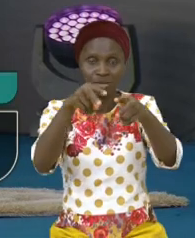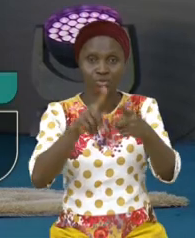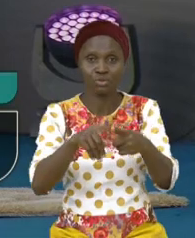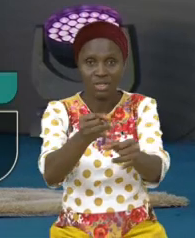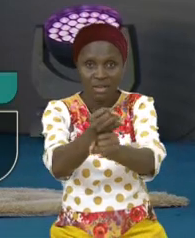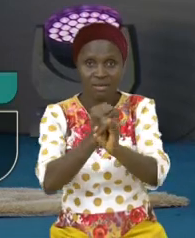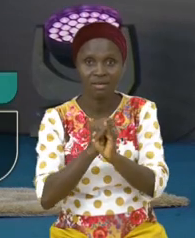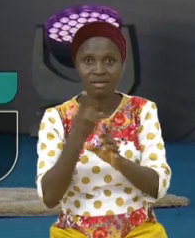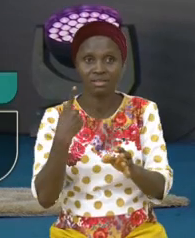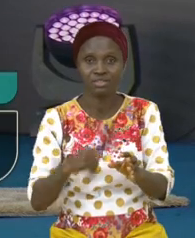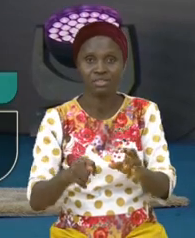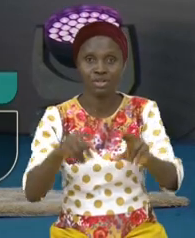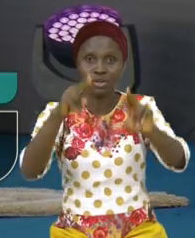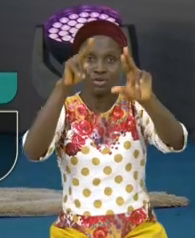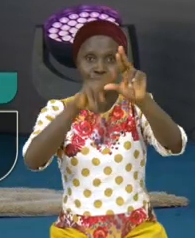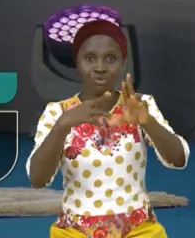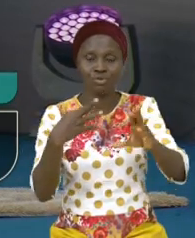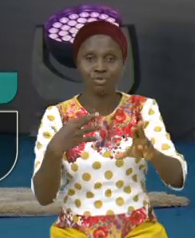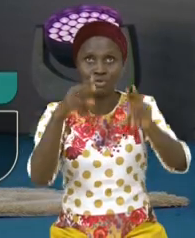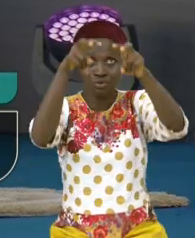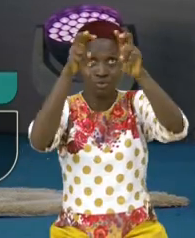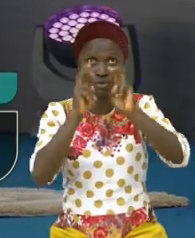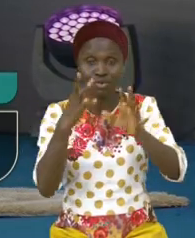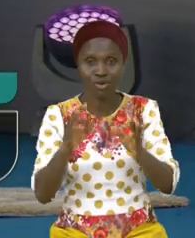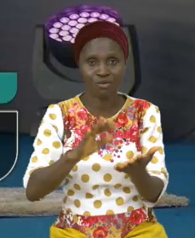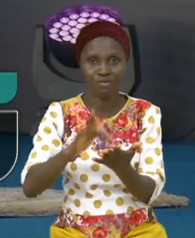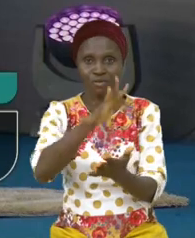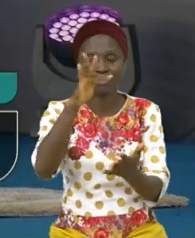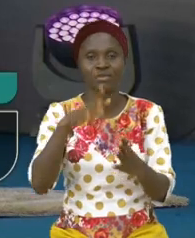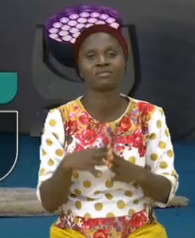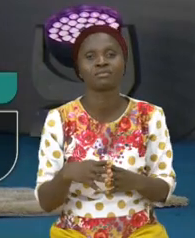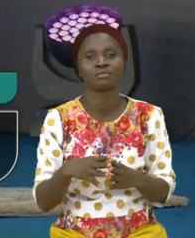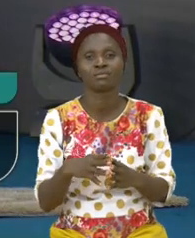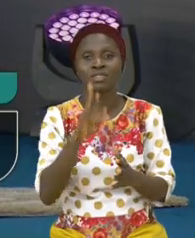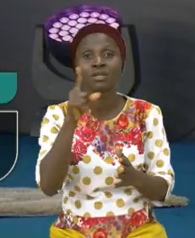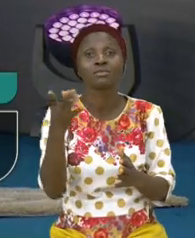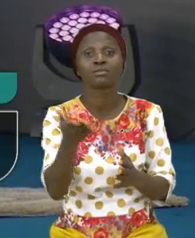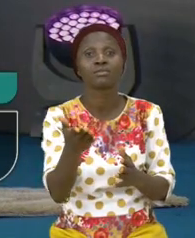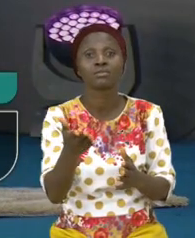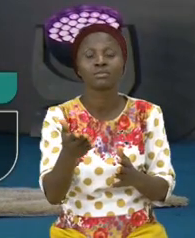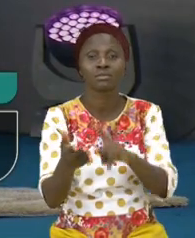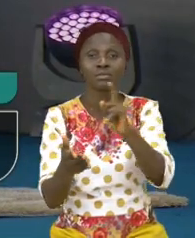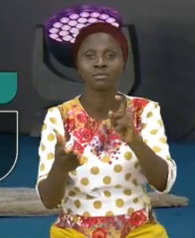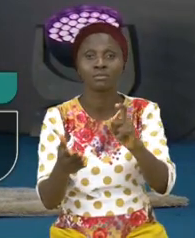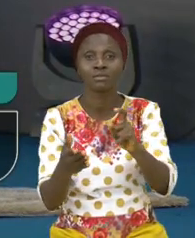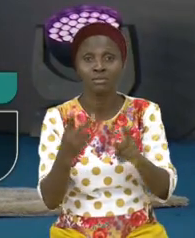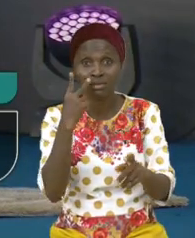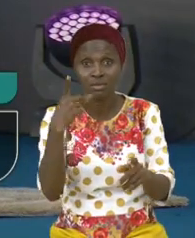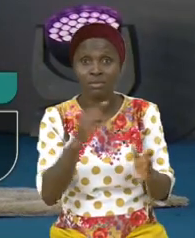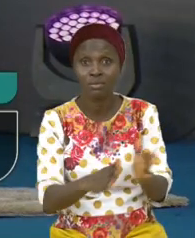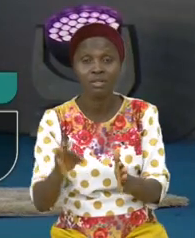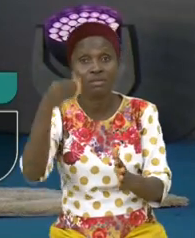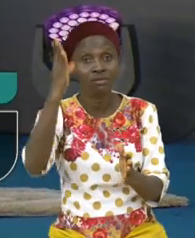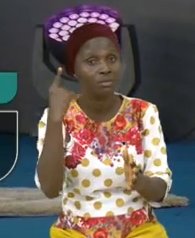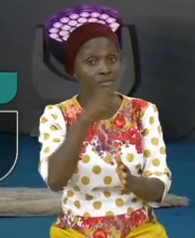still there? Do you see the plan of God for you? Do you see what God will do in your life, even today? And then he